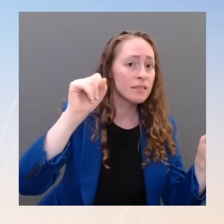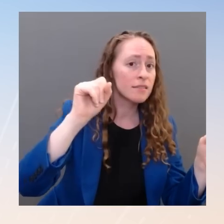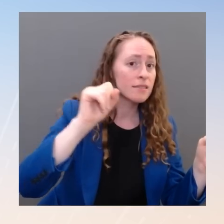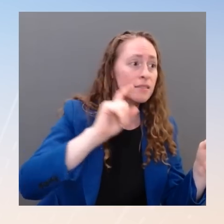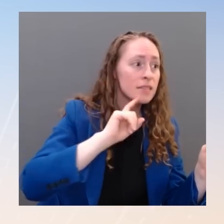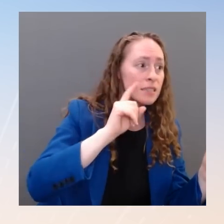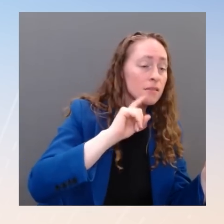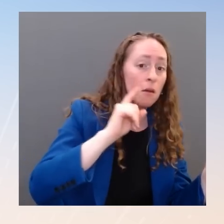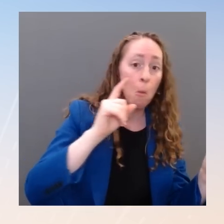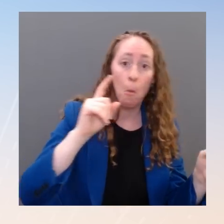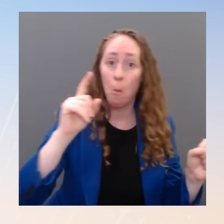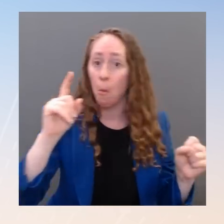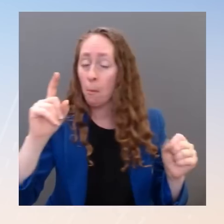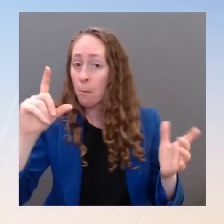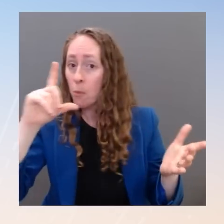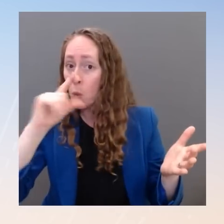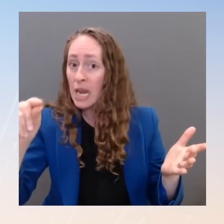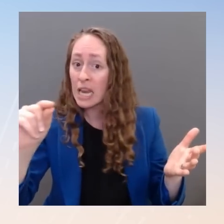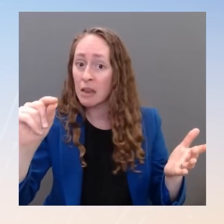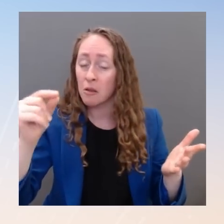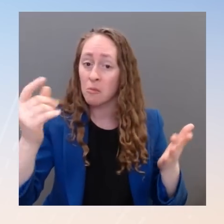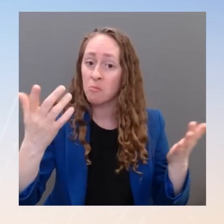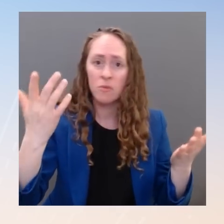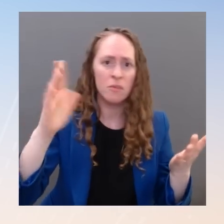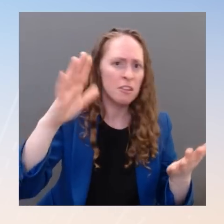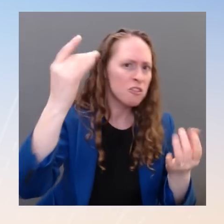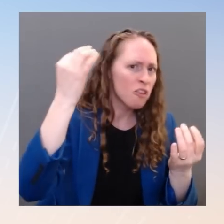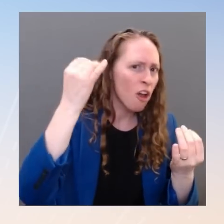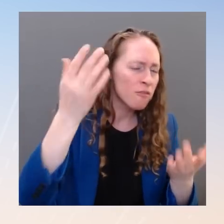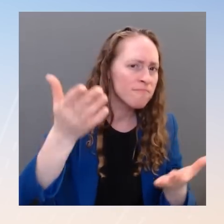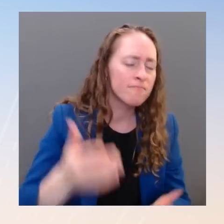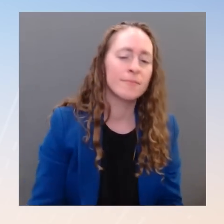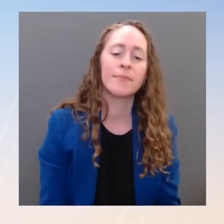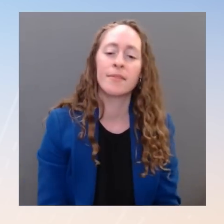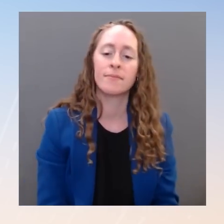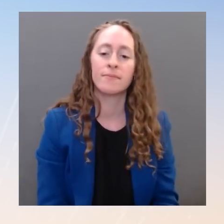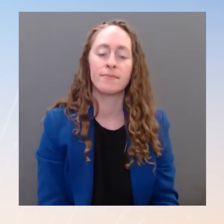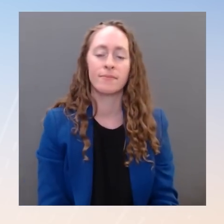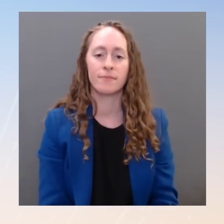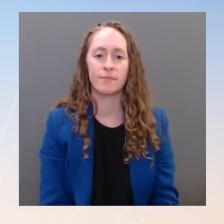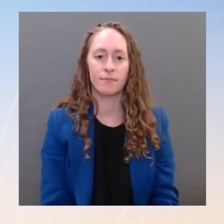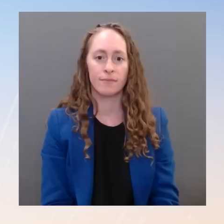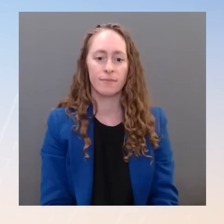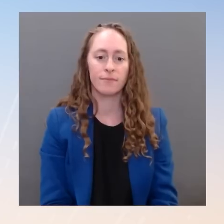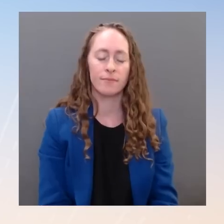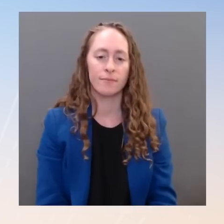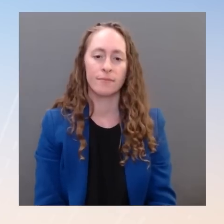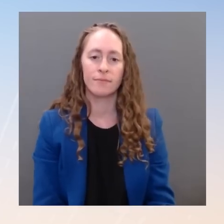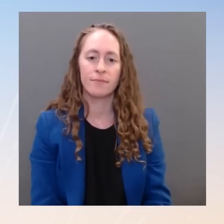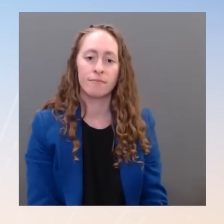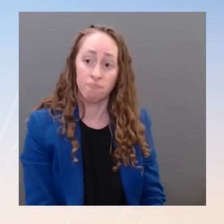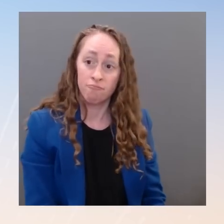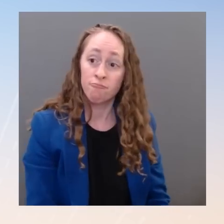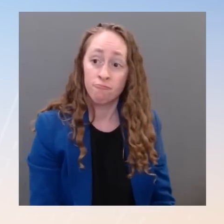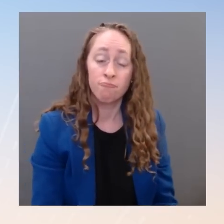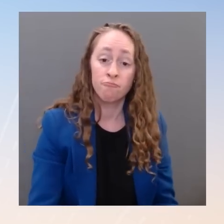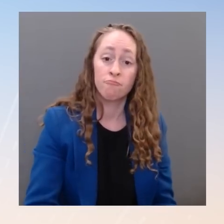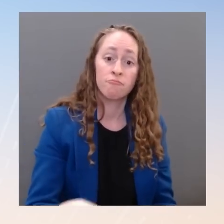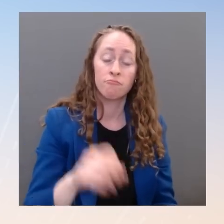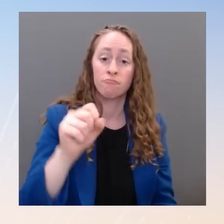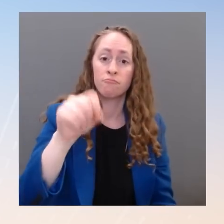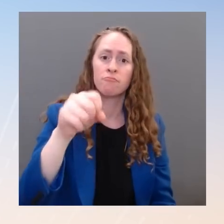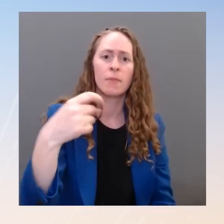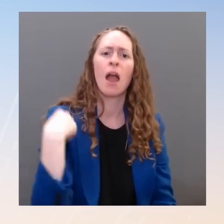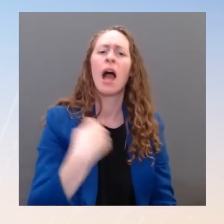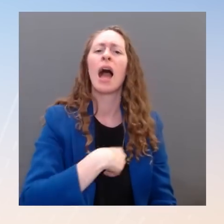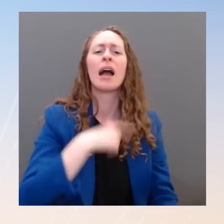we certainly welcomed reports about Ukraine's invitation. Obviously, we can't confirm that on behalf of Indonesia, who is hosting. And the president has been clear